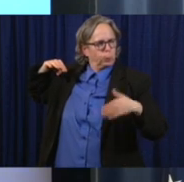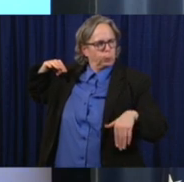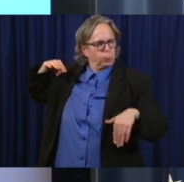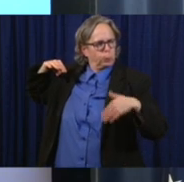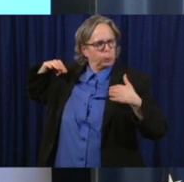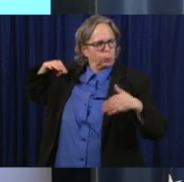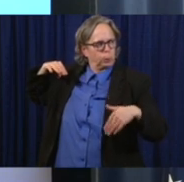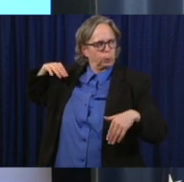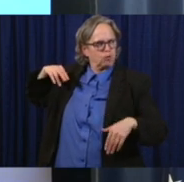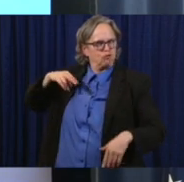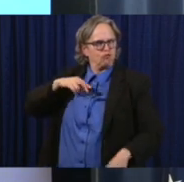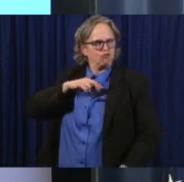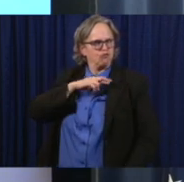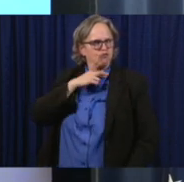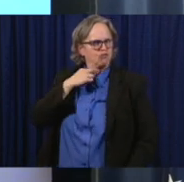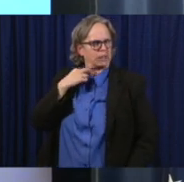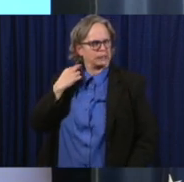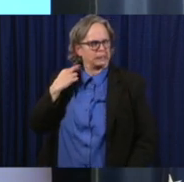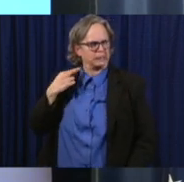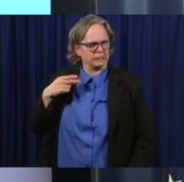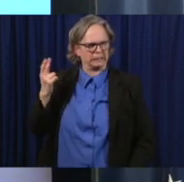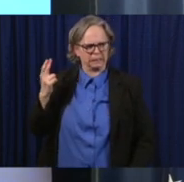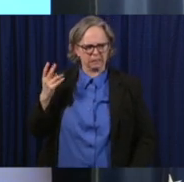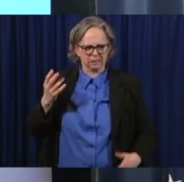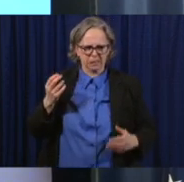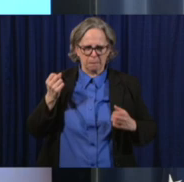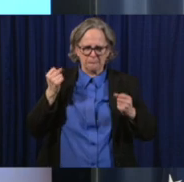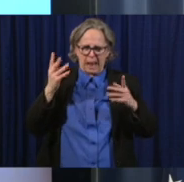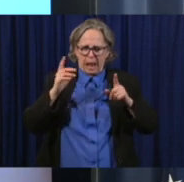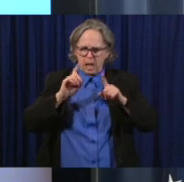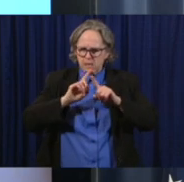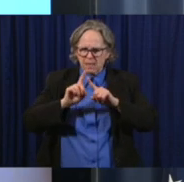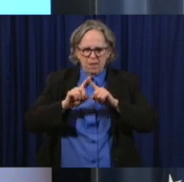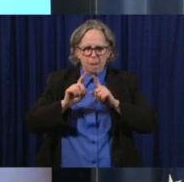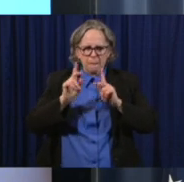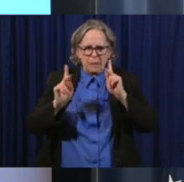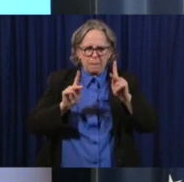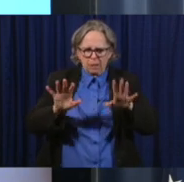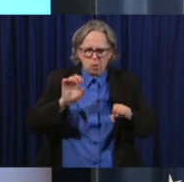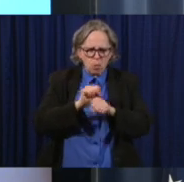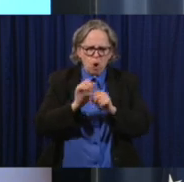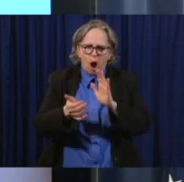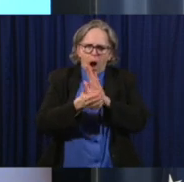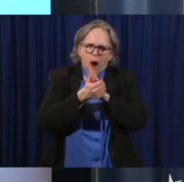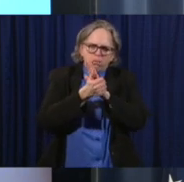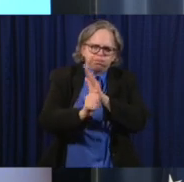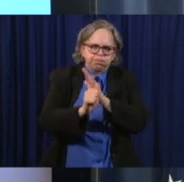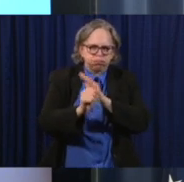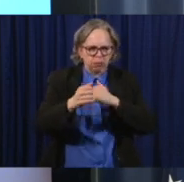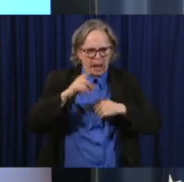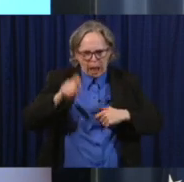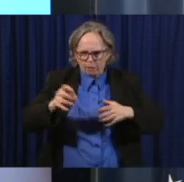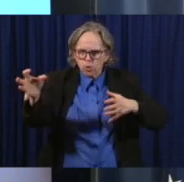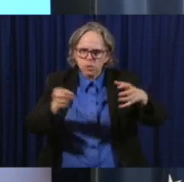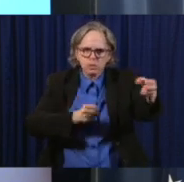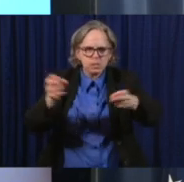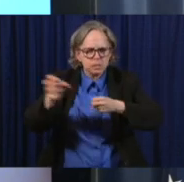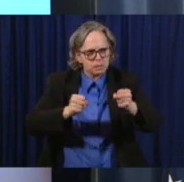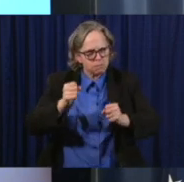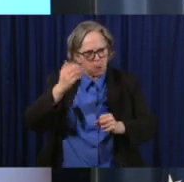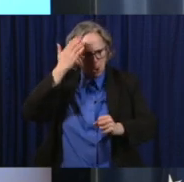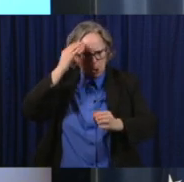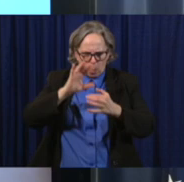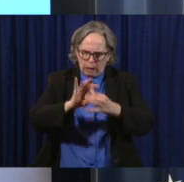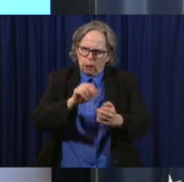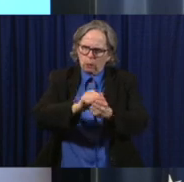talented and multidisciplinary team of people focused on these issues, because we knew that while the hospital